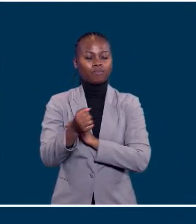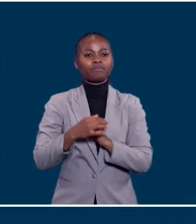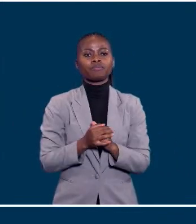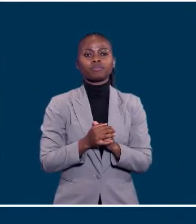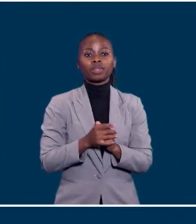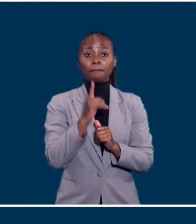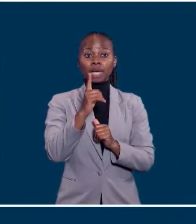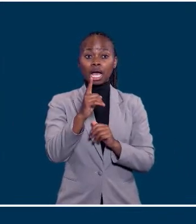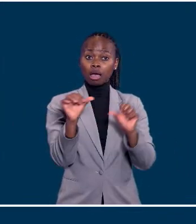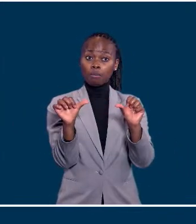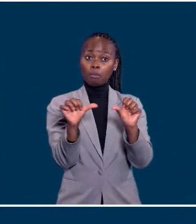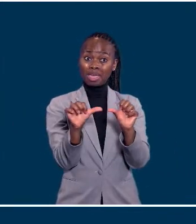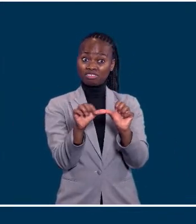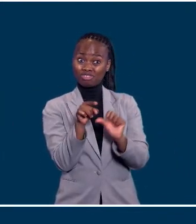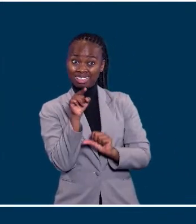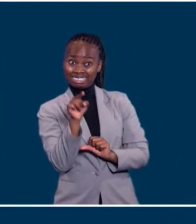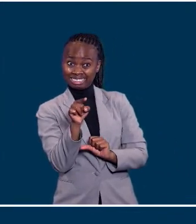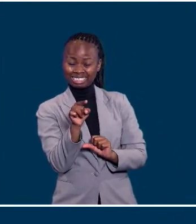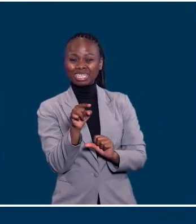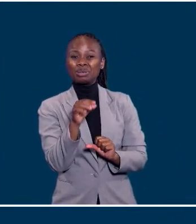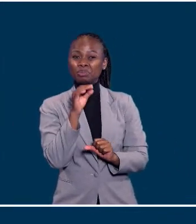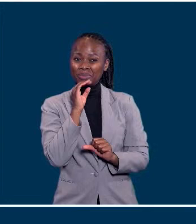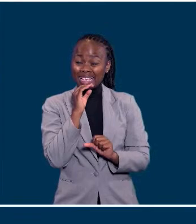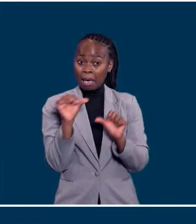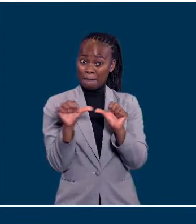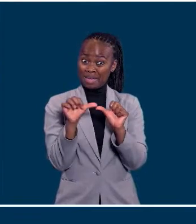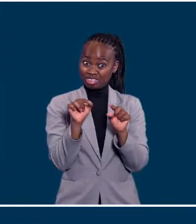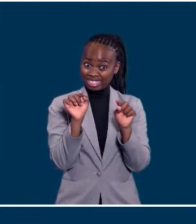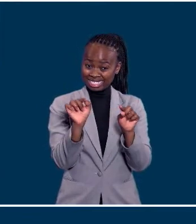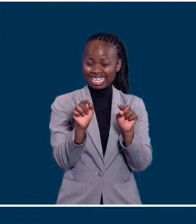rate and what it ought to be has become very hard.